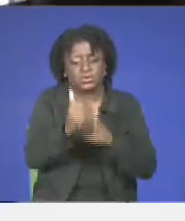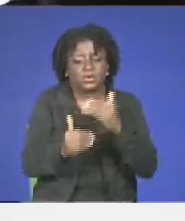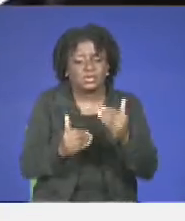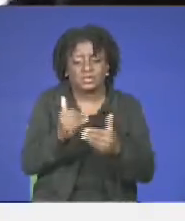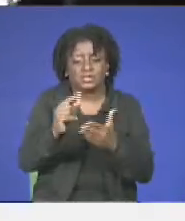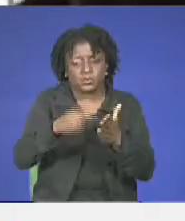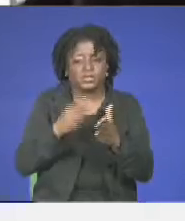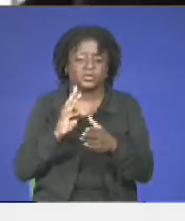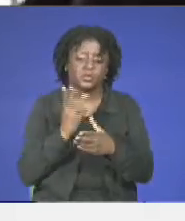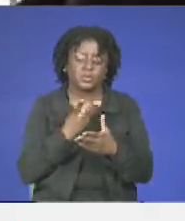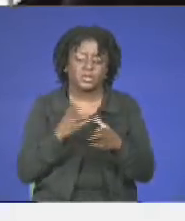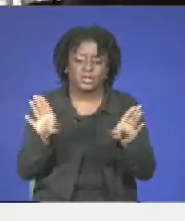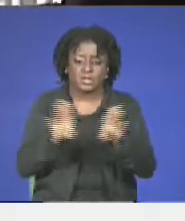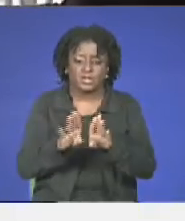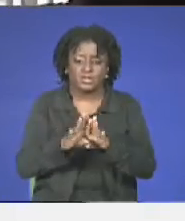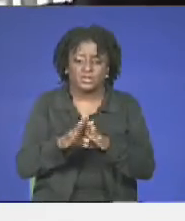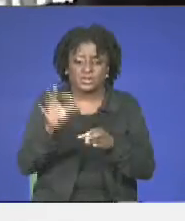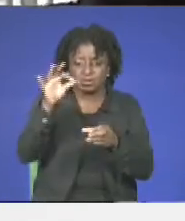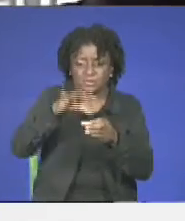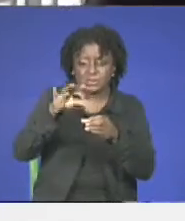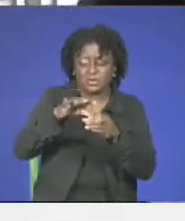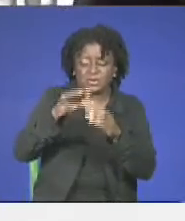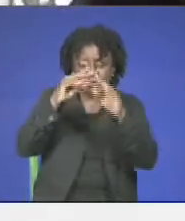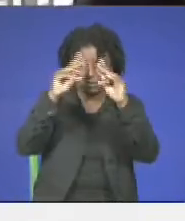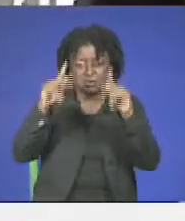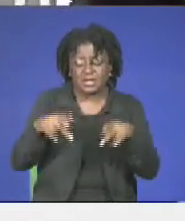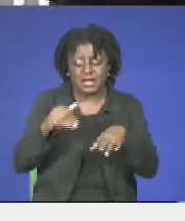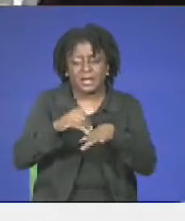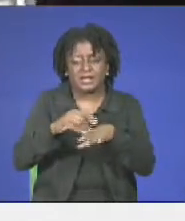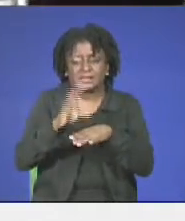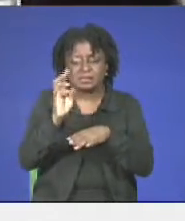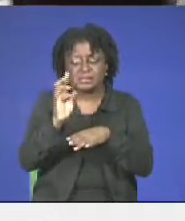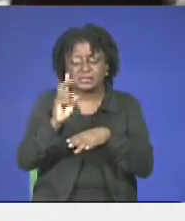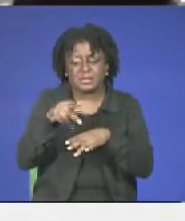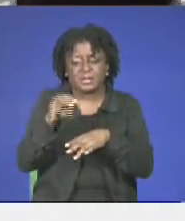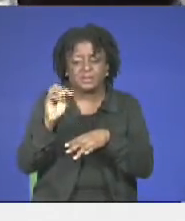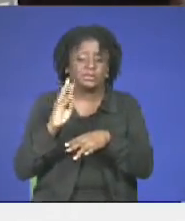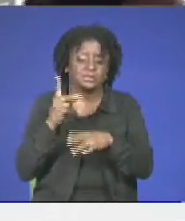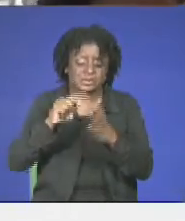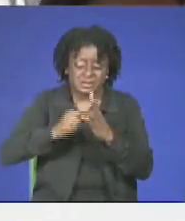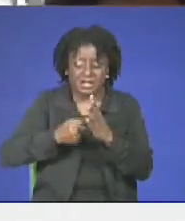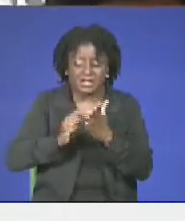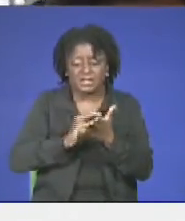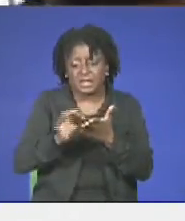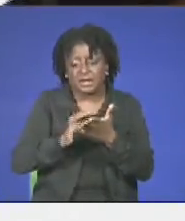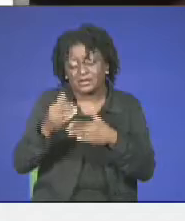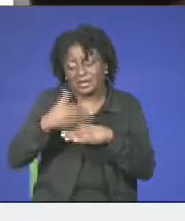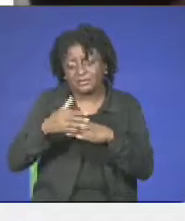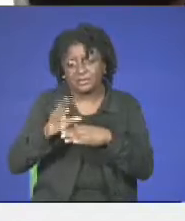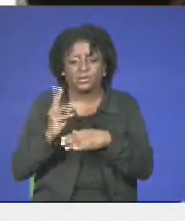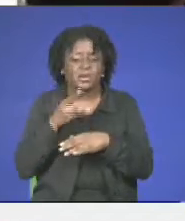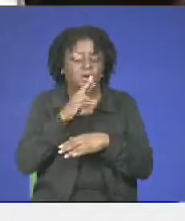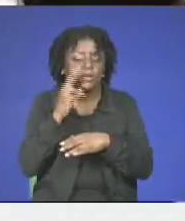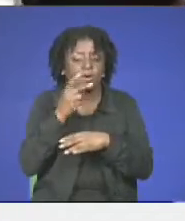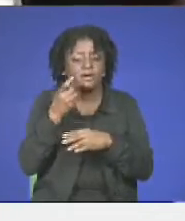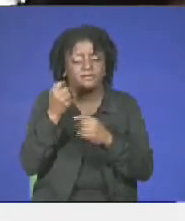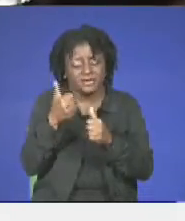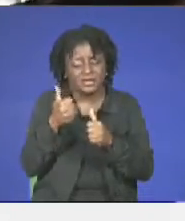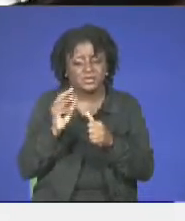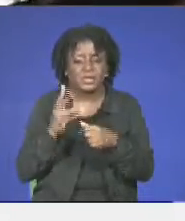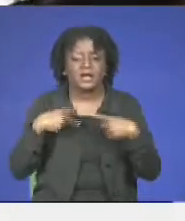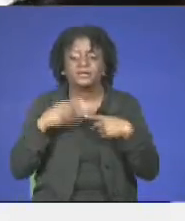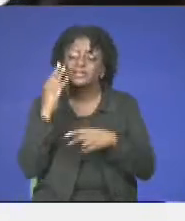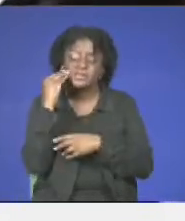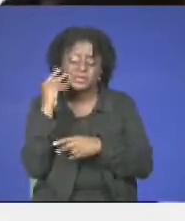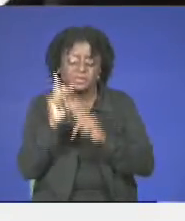start the count right after. So a time, we really can't give you a time frame, but we were pretty fast and we have experienced persons here,